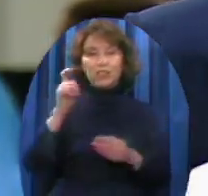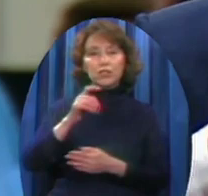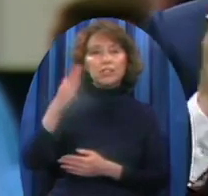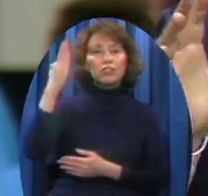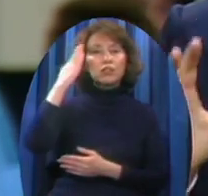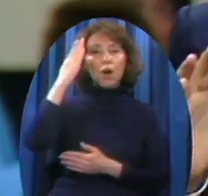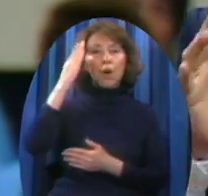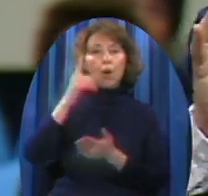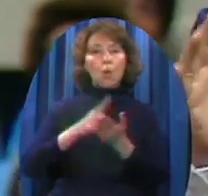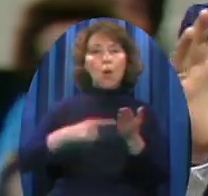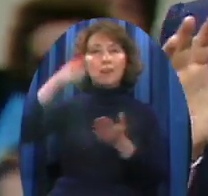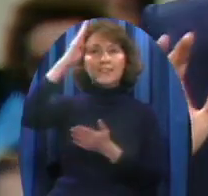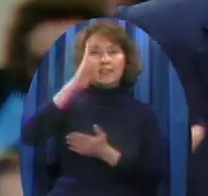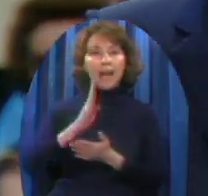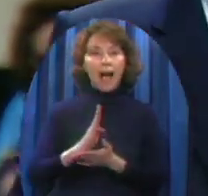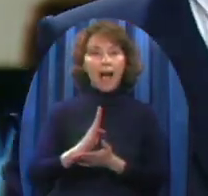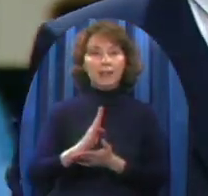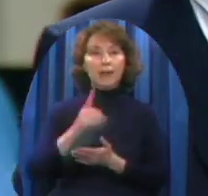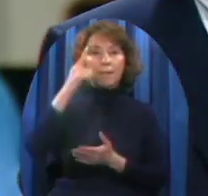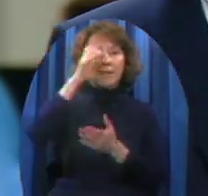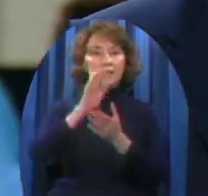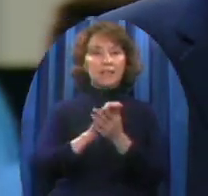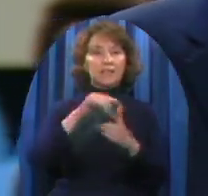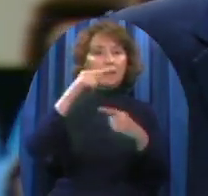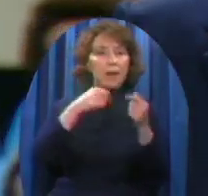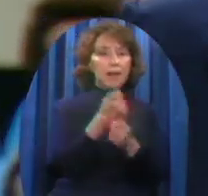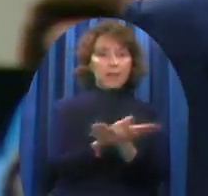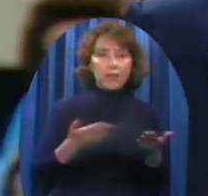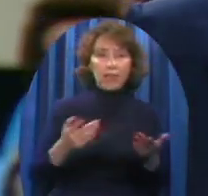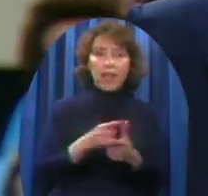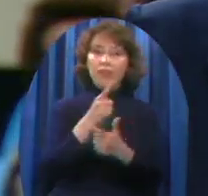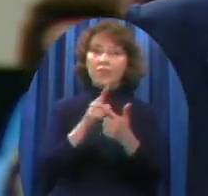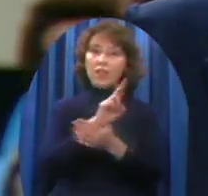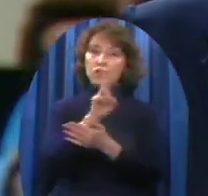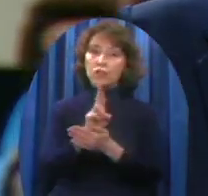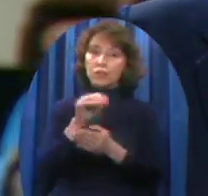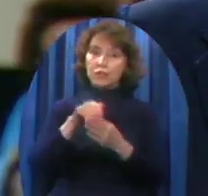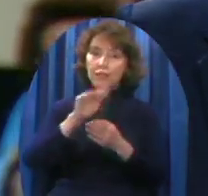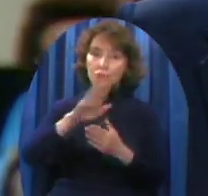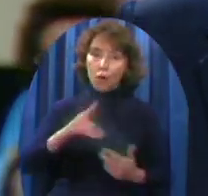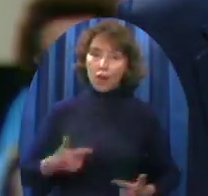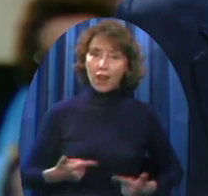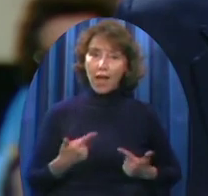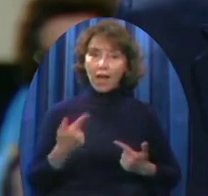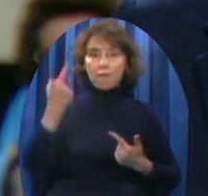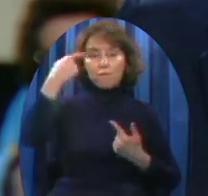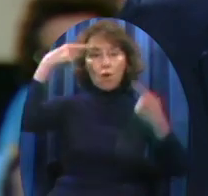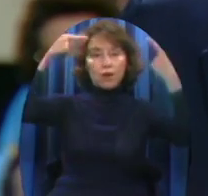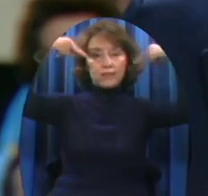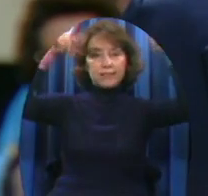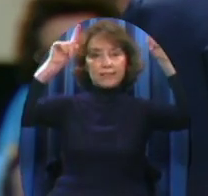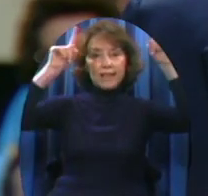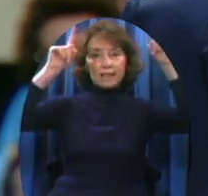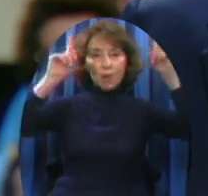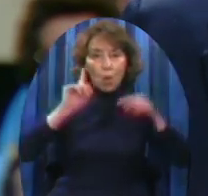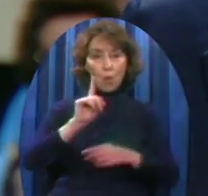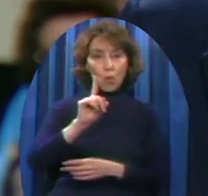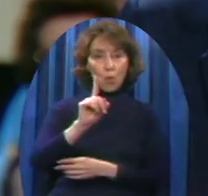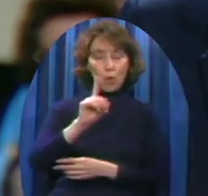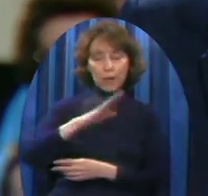And what I said a little earlier, apply it in your whole lifestyle. Had a youngster say something to me the other day about